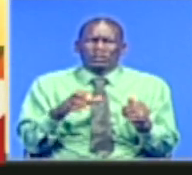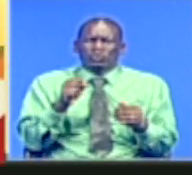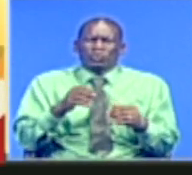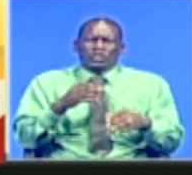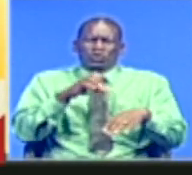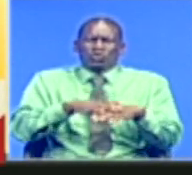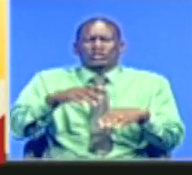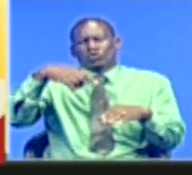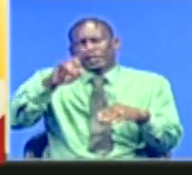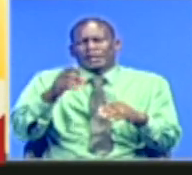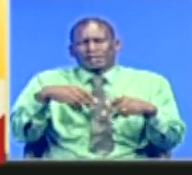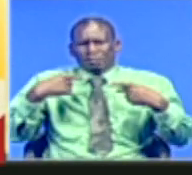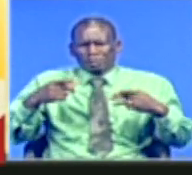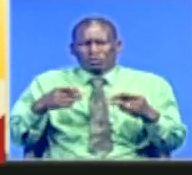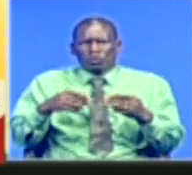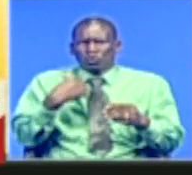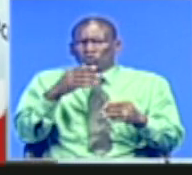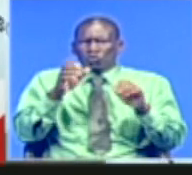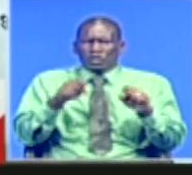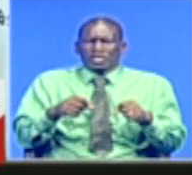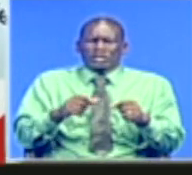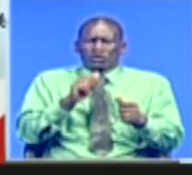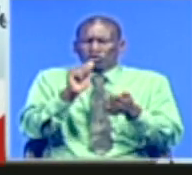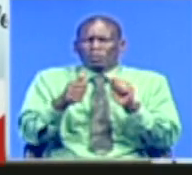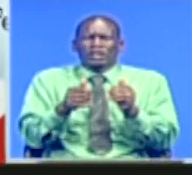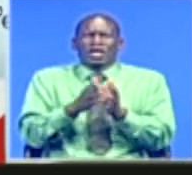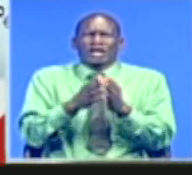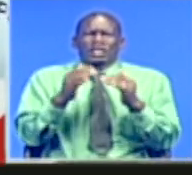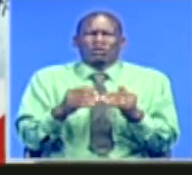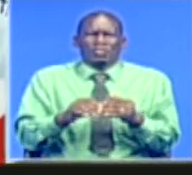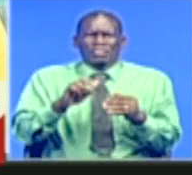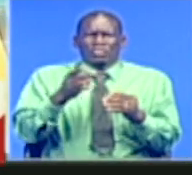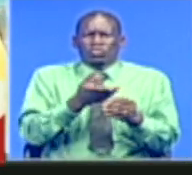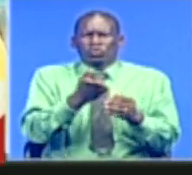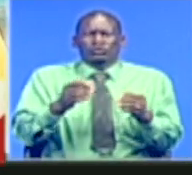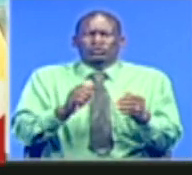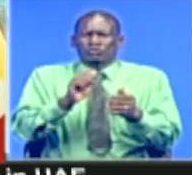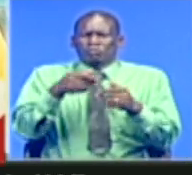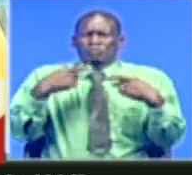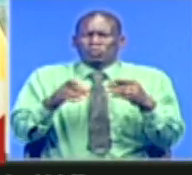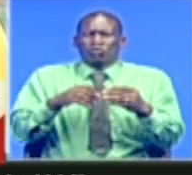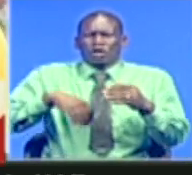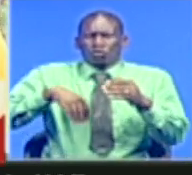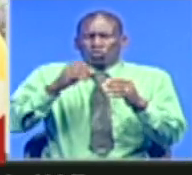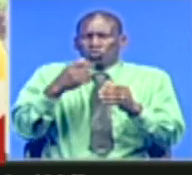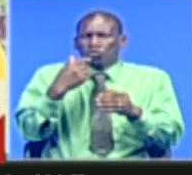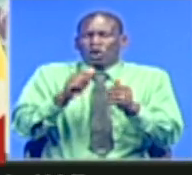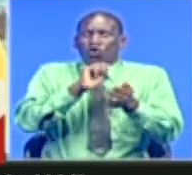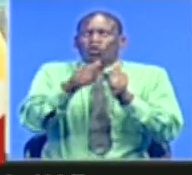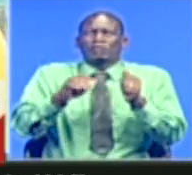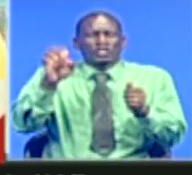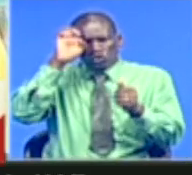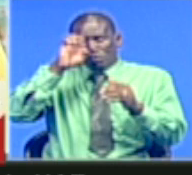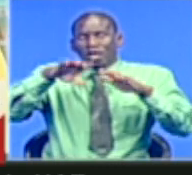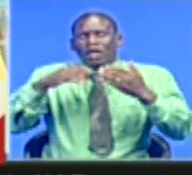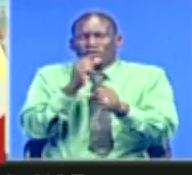katika wenye wanafaa kutuwakilisha. Then second pair players yetu wenye wanacheza Europe wana performati katika ligi zao. So lazima to come